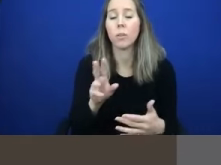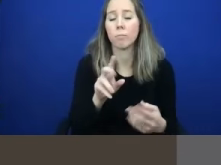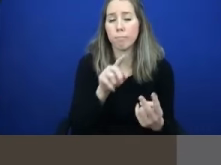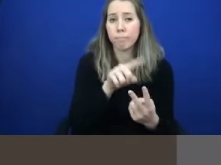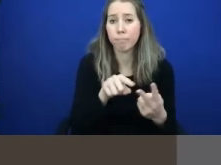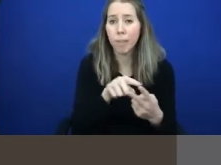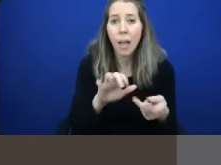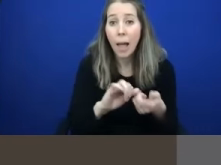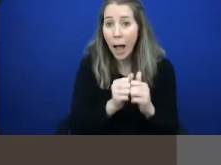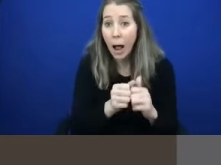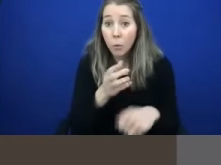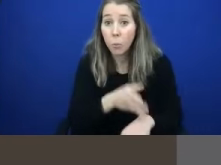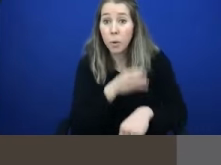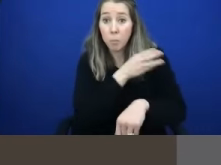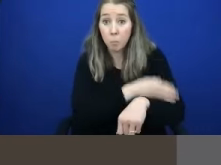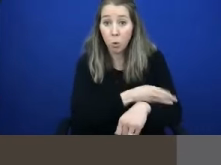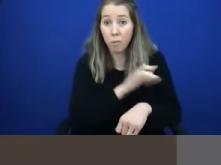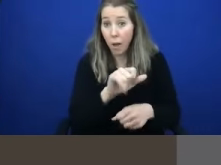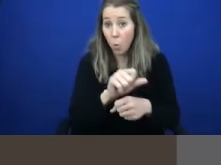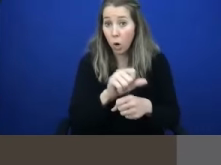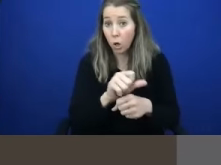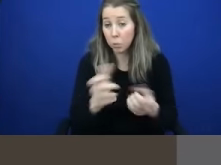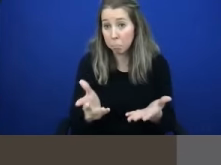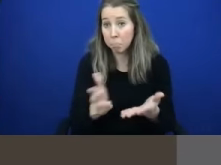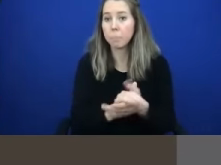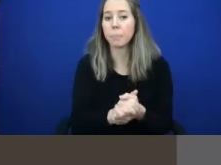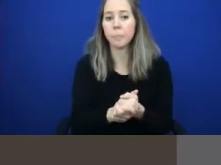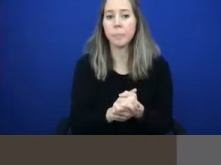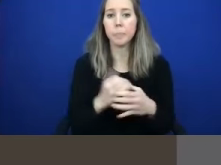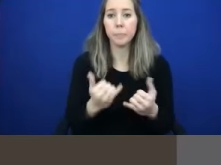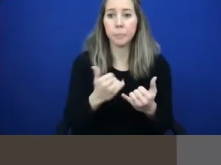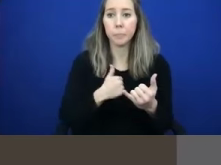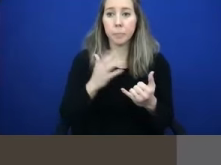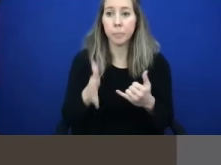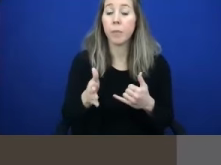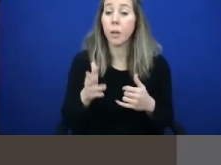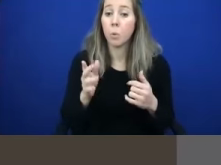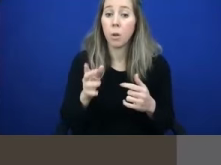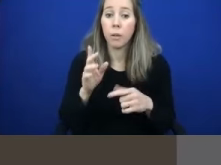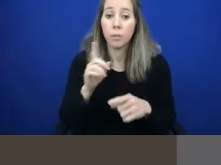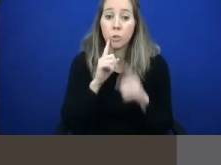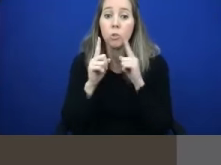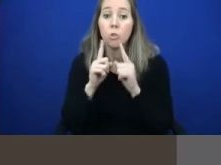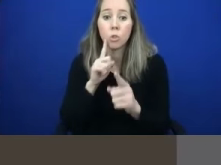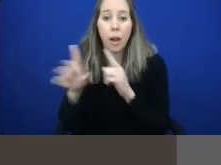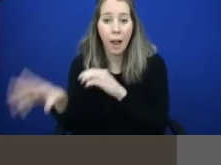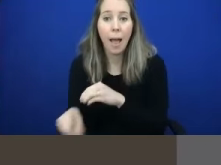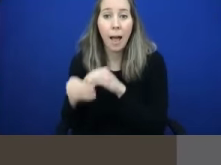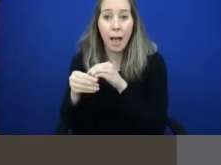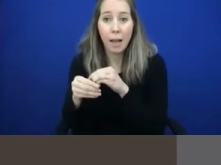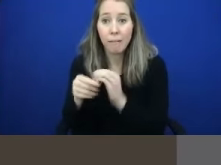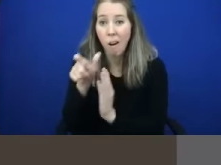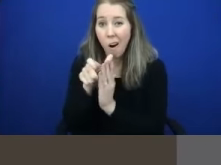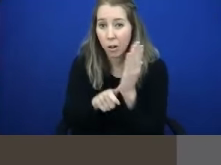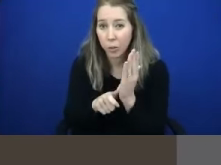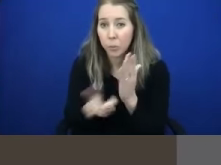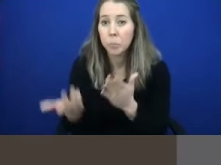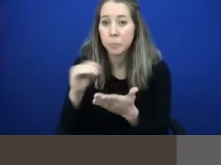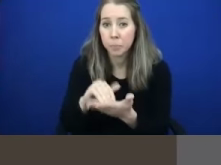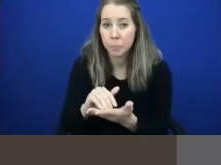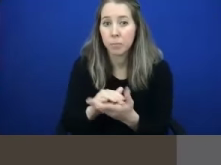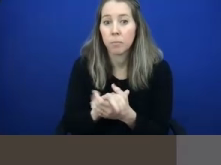would you go about improving the assignment? And so let me get back and I will drop into the chat the article